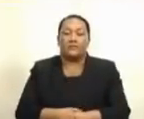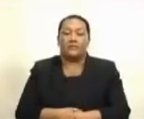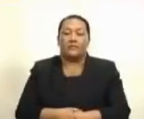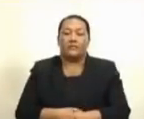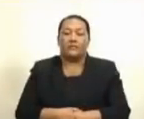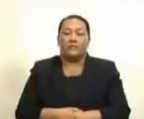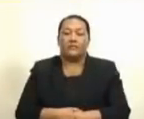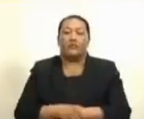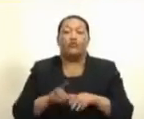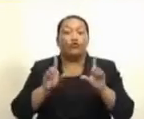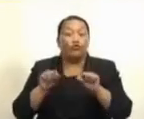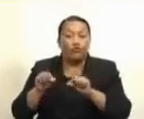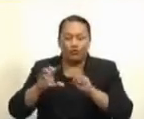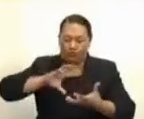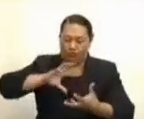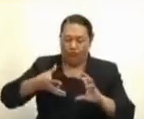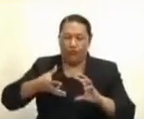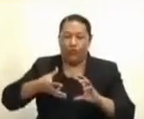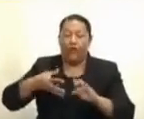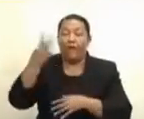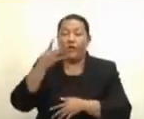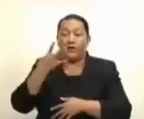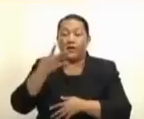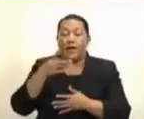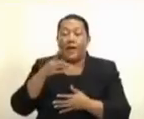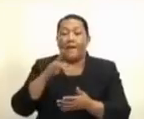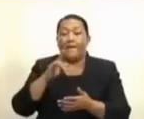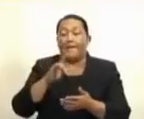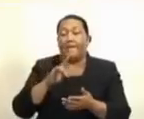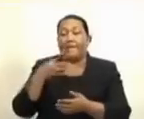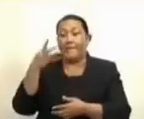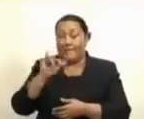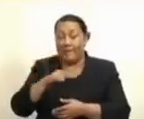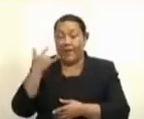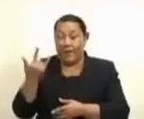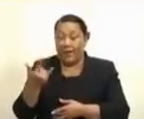in the military coup of the 14th of May, 1987.